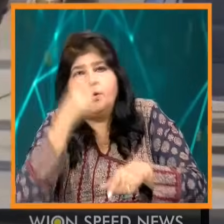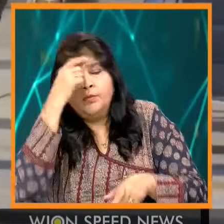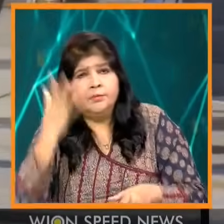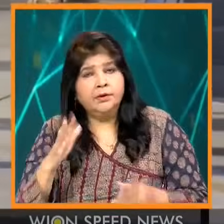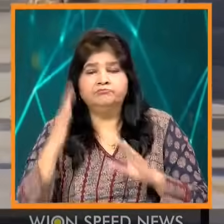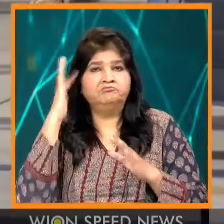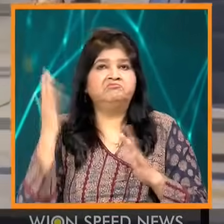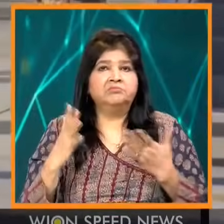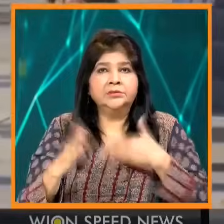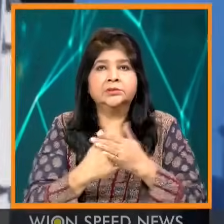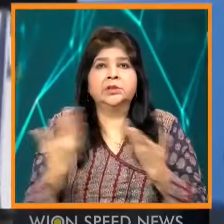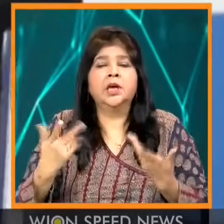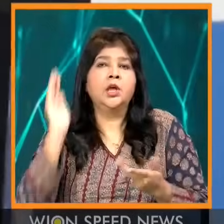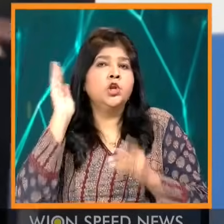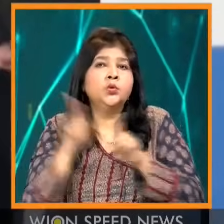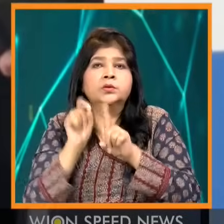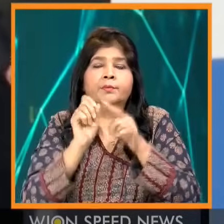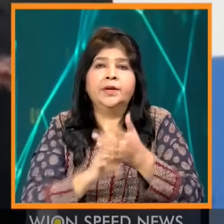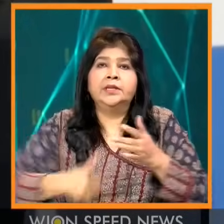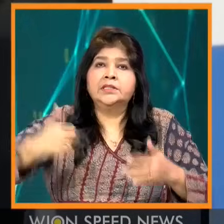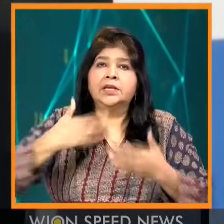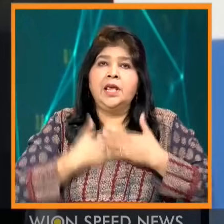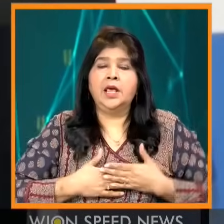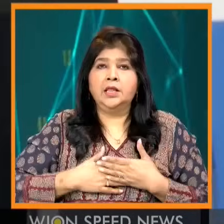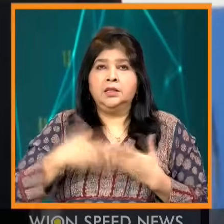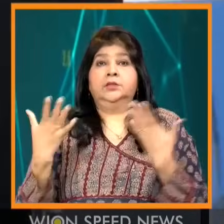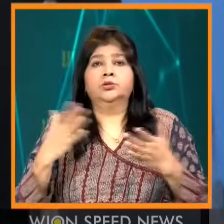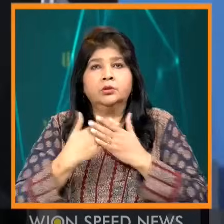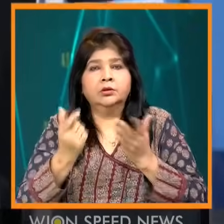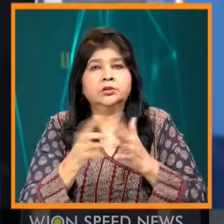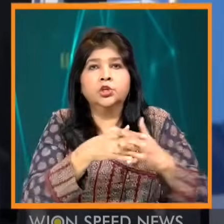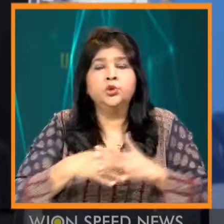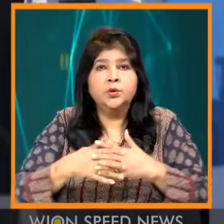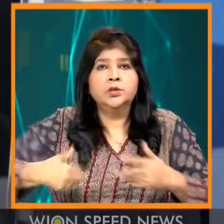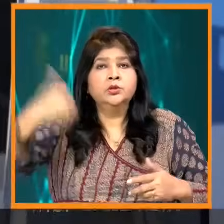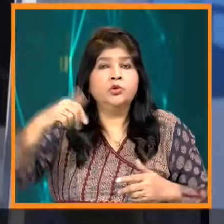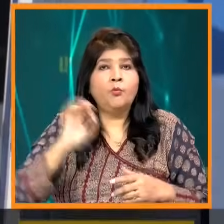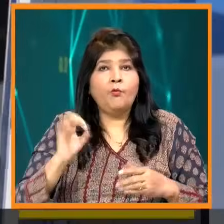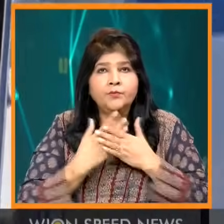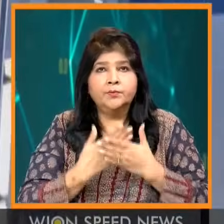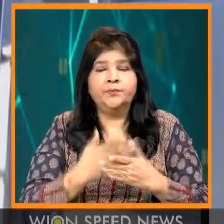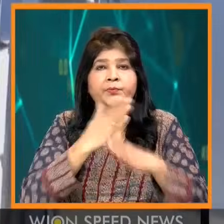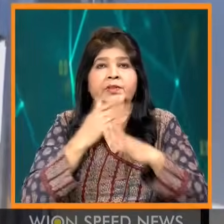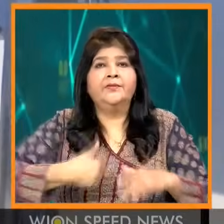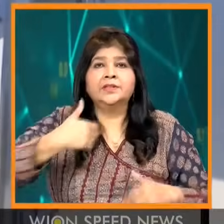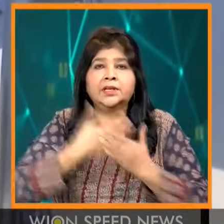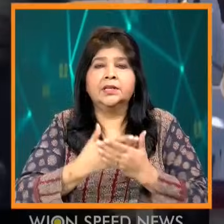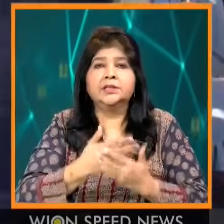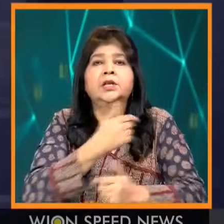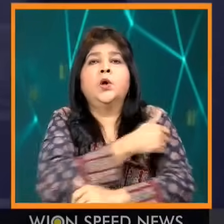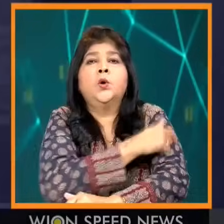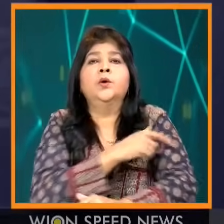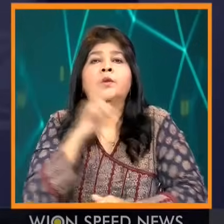concern, and the news of Pentagon Chief's health came as a shock to the U.S. top brass. Now, the Defense Secretary was